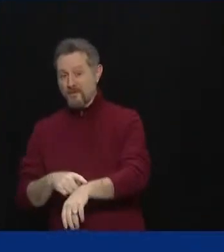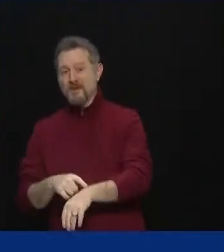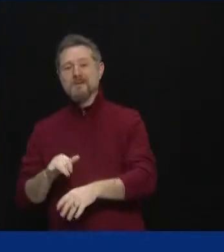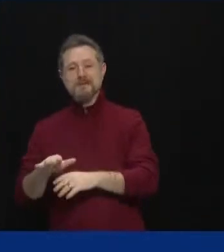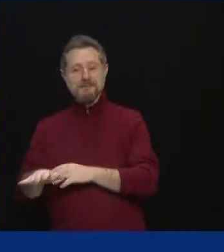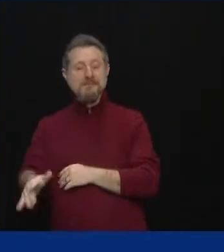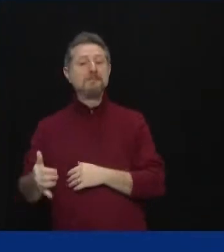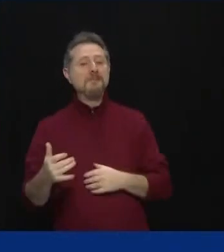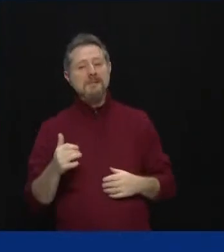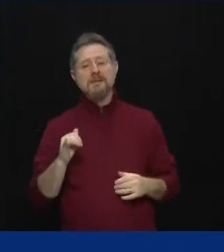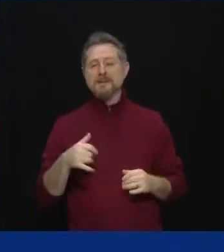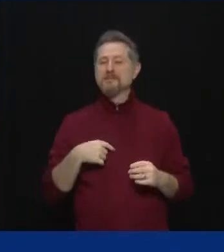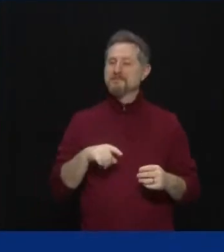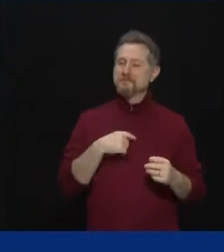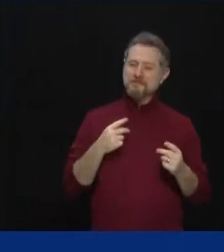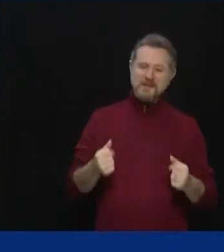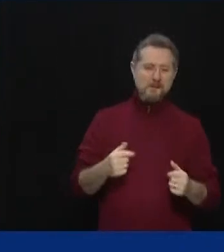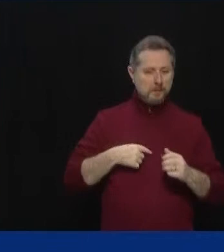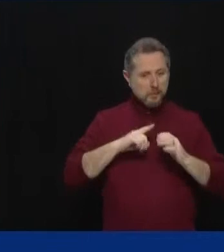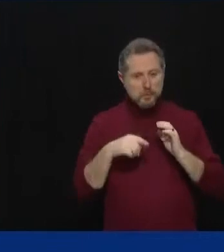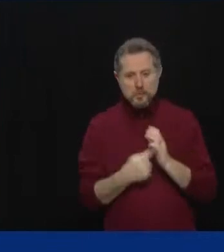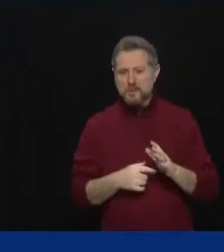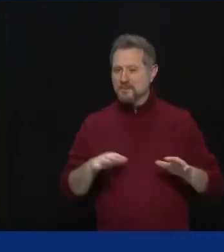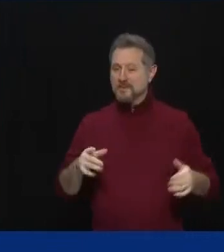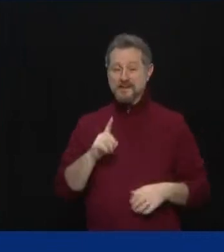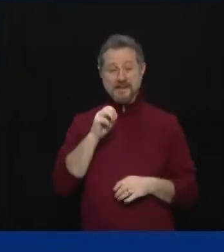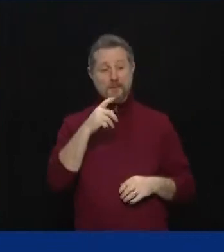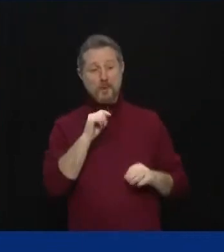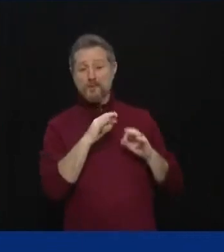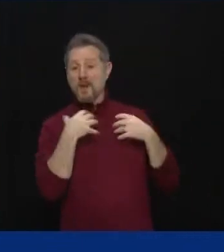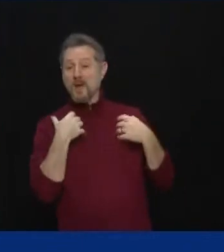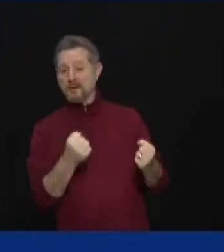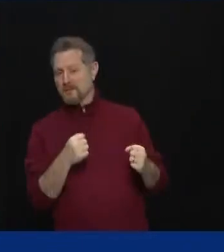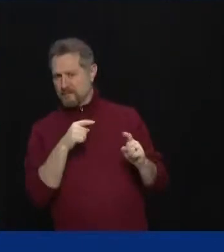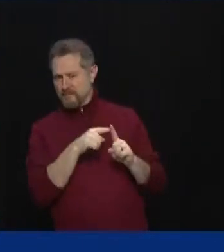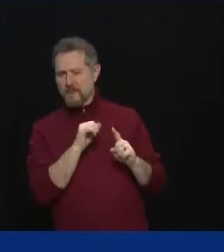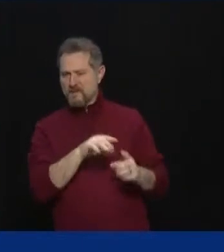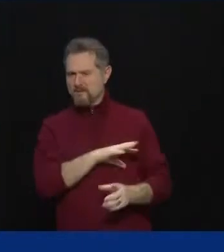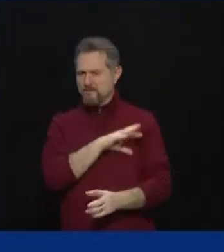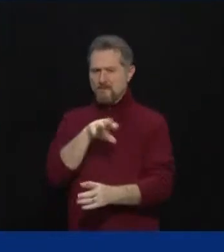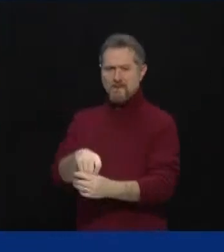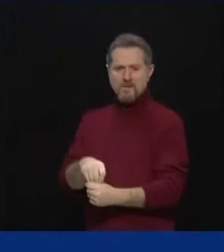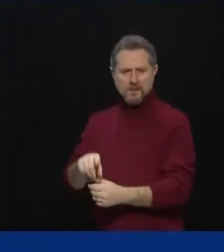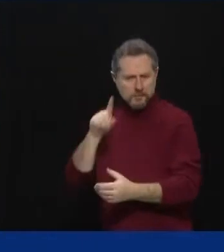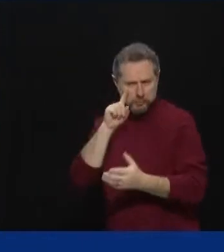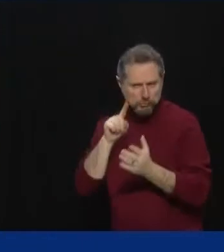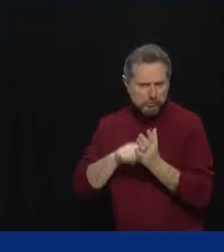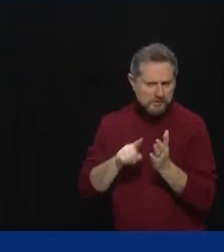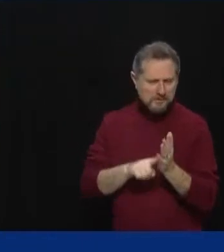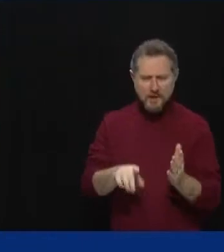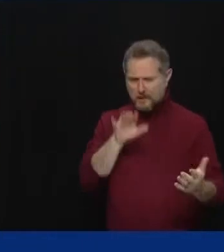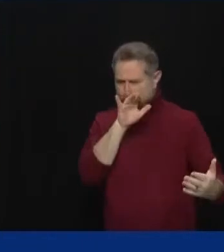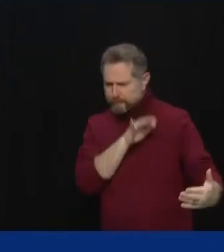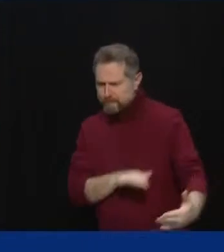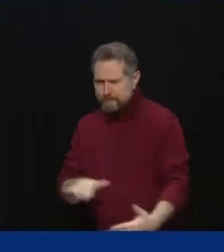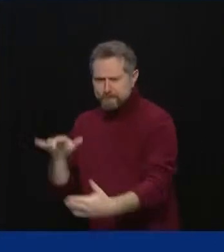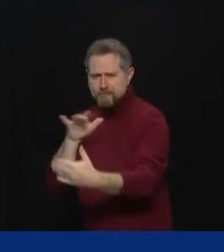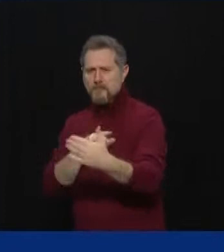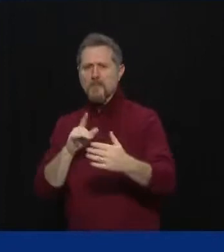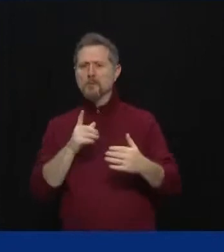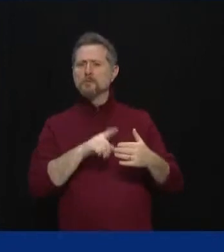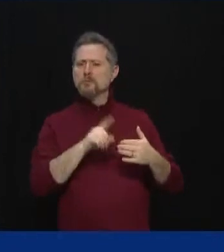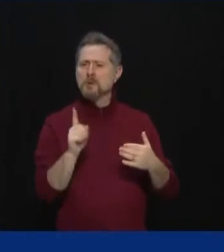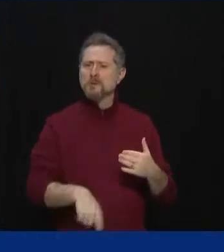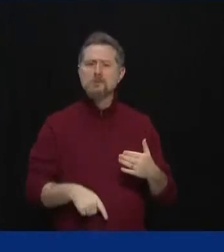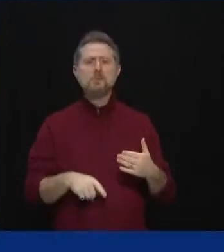roles that the health department can play, is as a convener of researchers. And we, of course, have